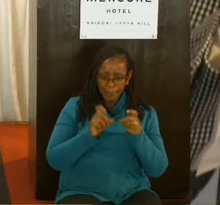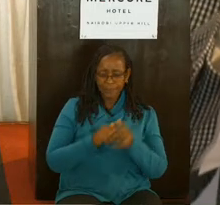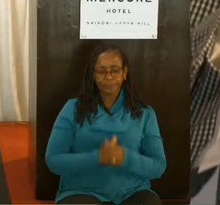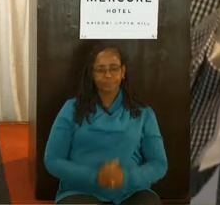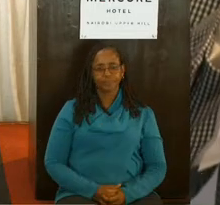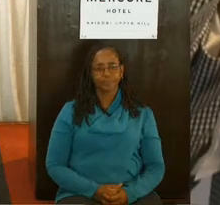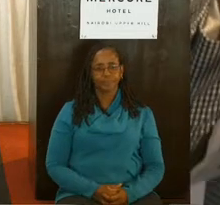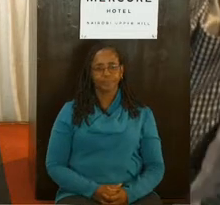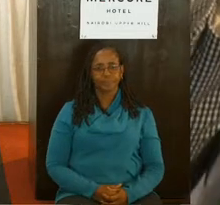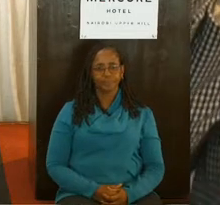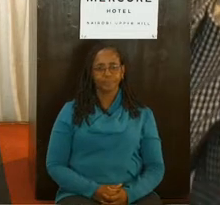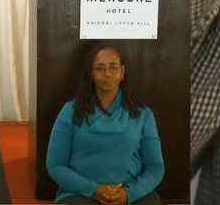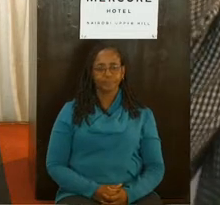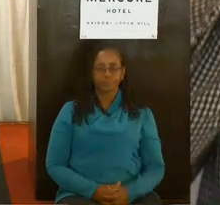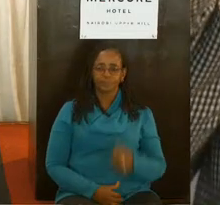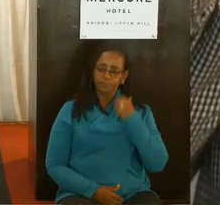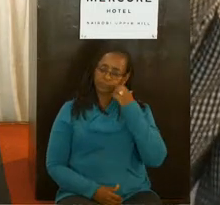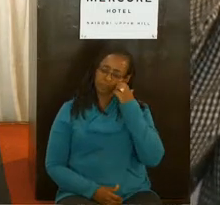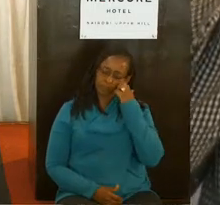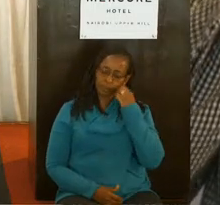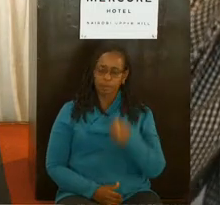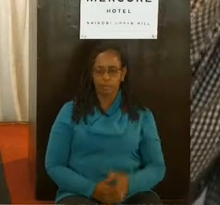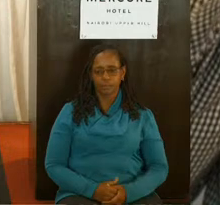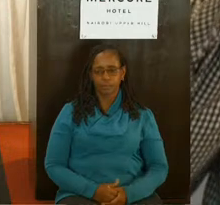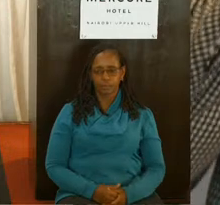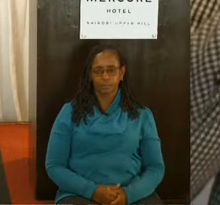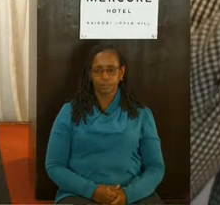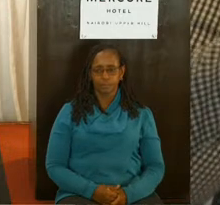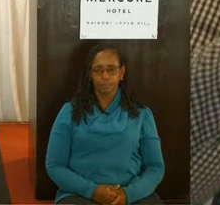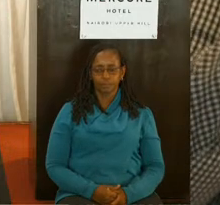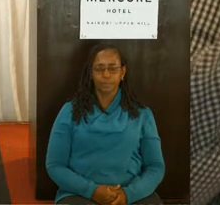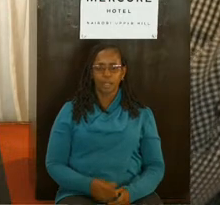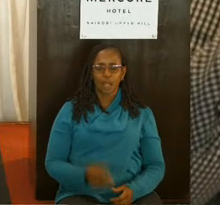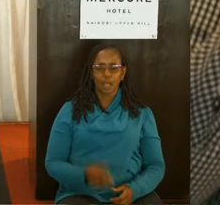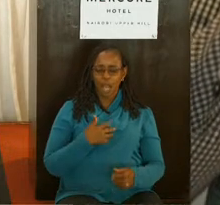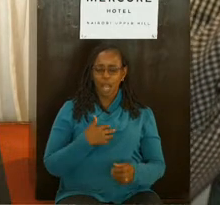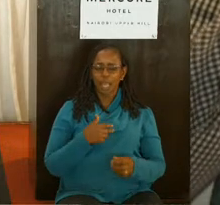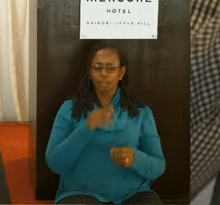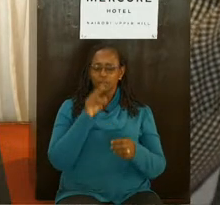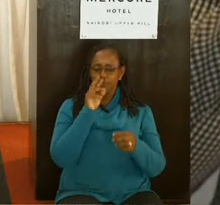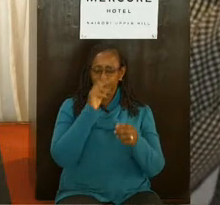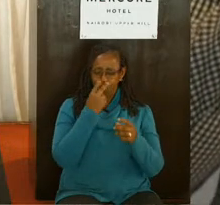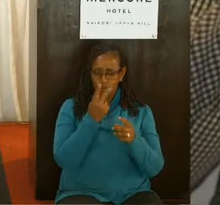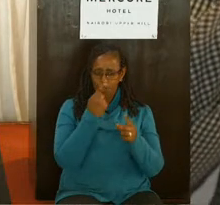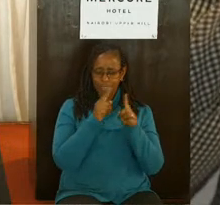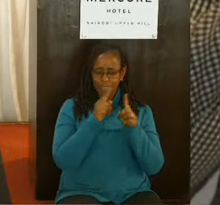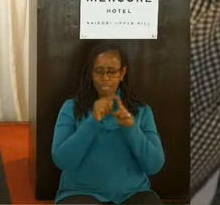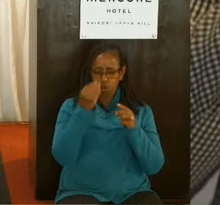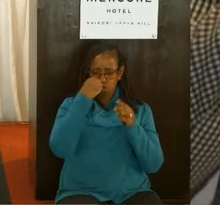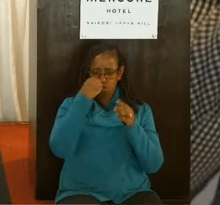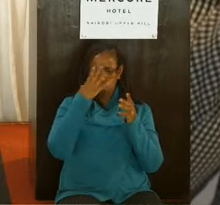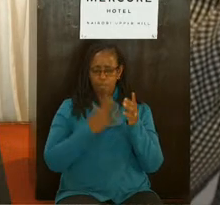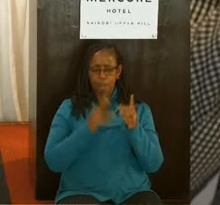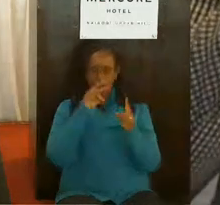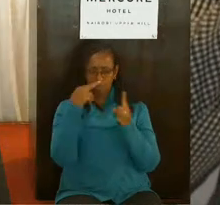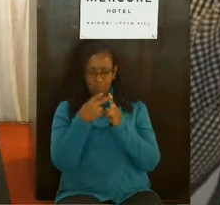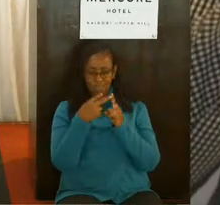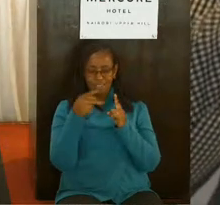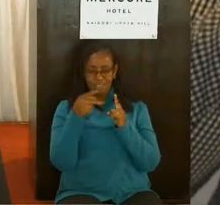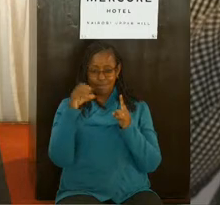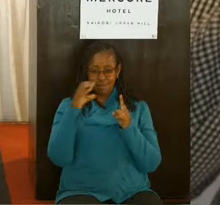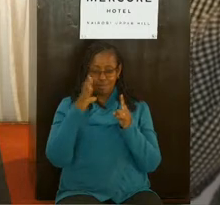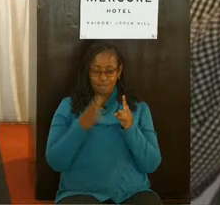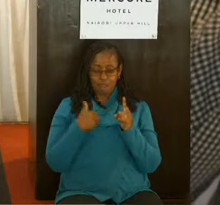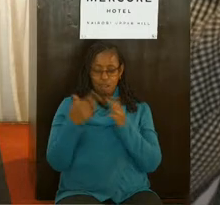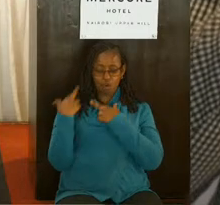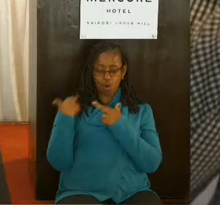much Sheila well I would like to look at it from a consumer perspective as Citizens we also have a role to play you're